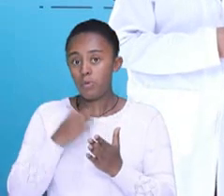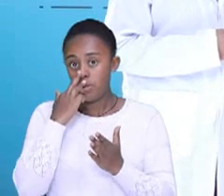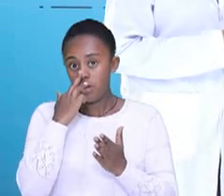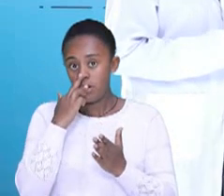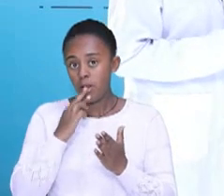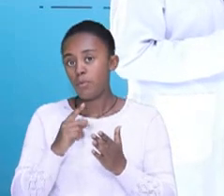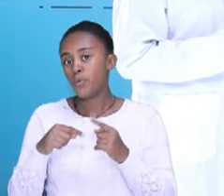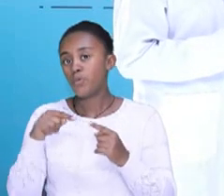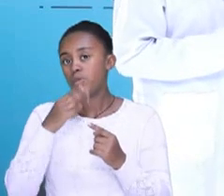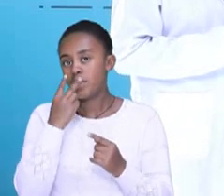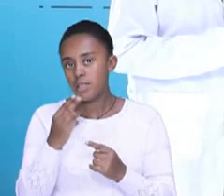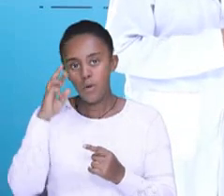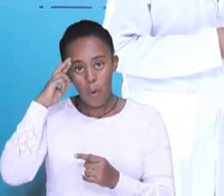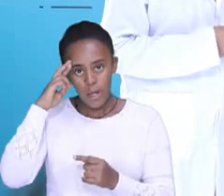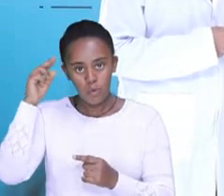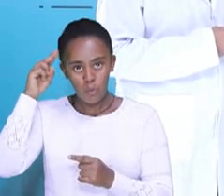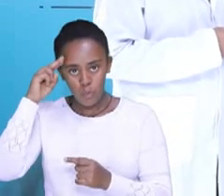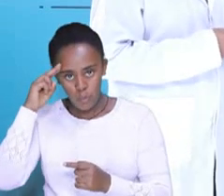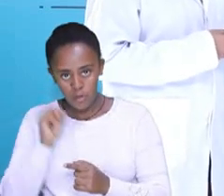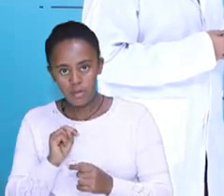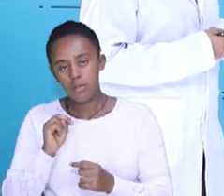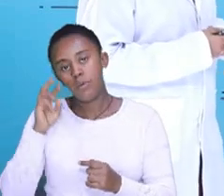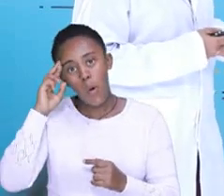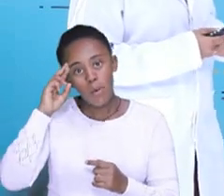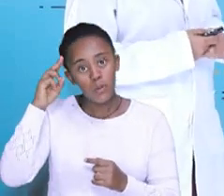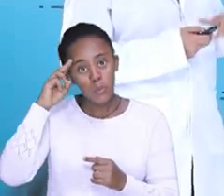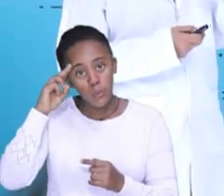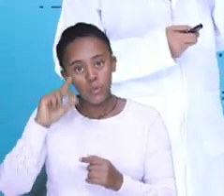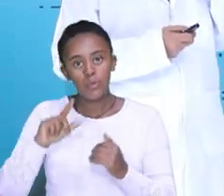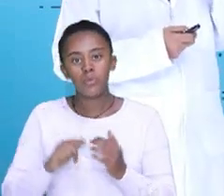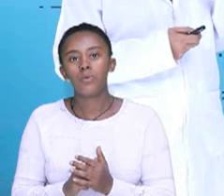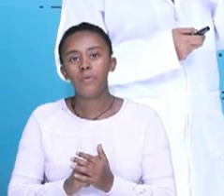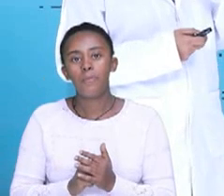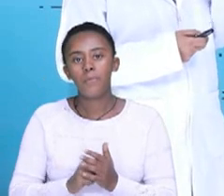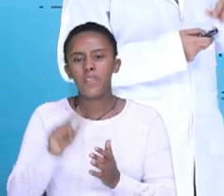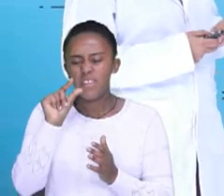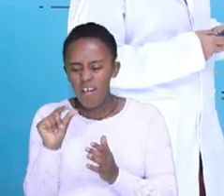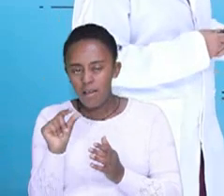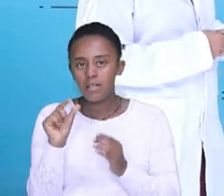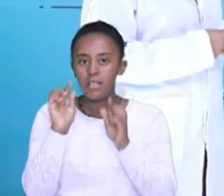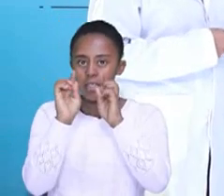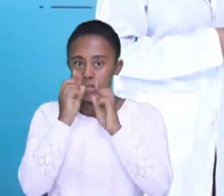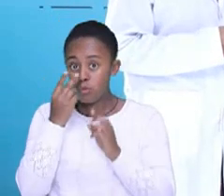see is Robert Hooke. Robert Hooke saw tiny structures